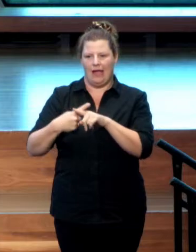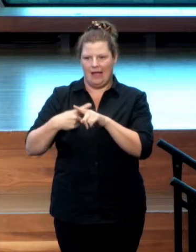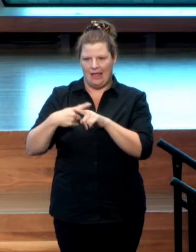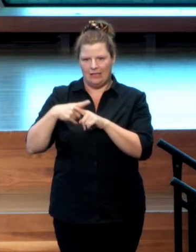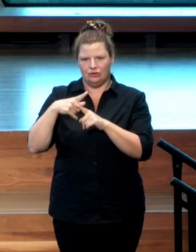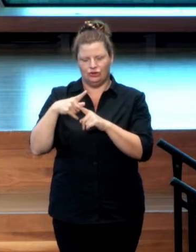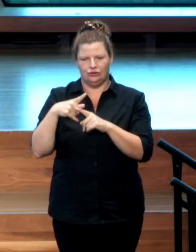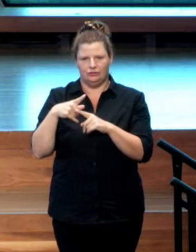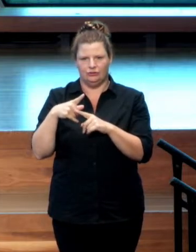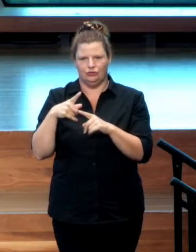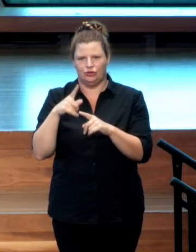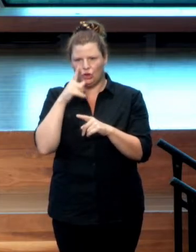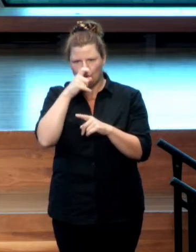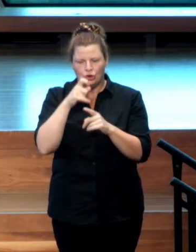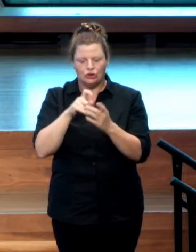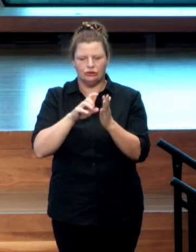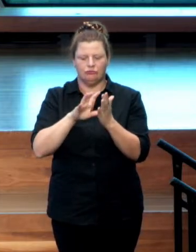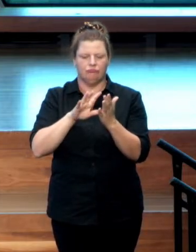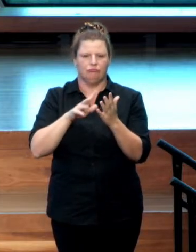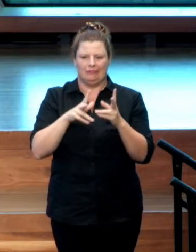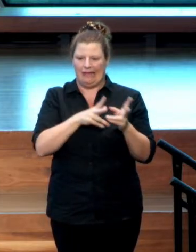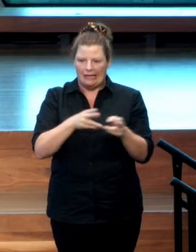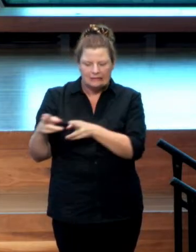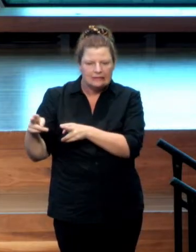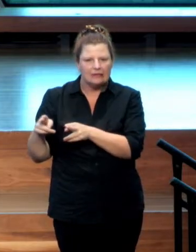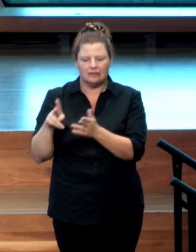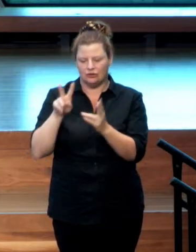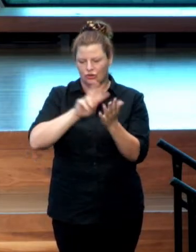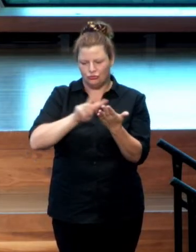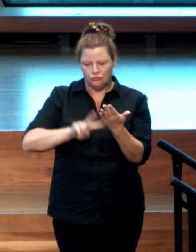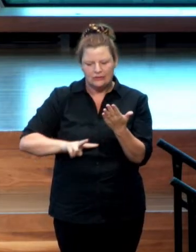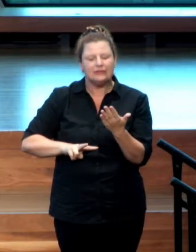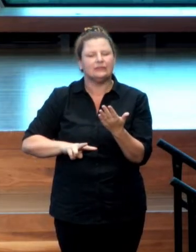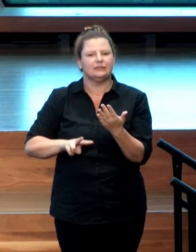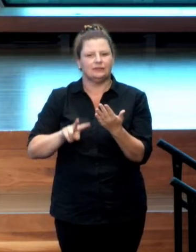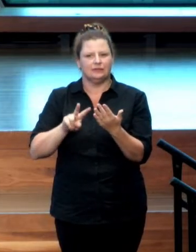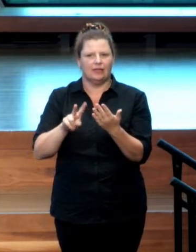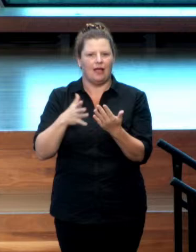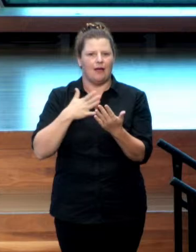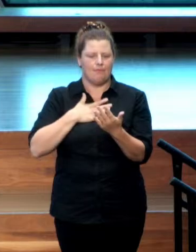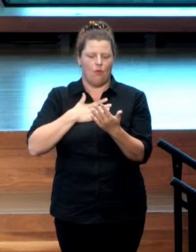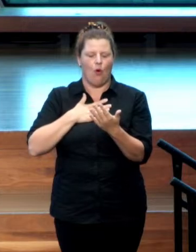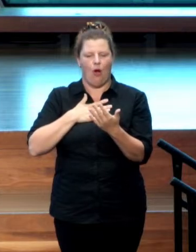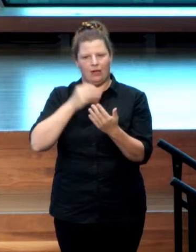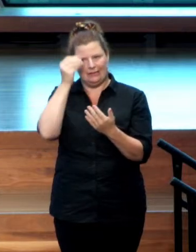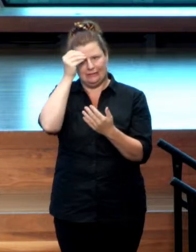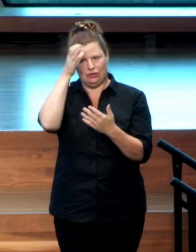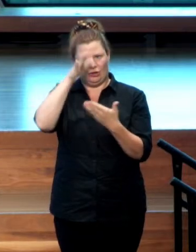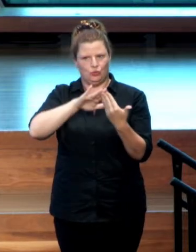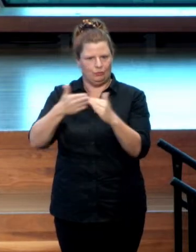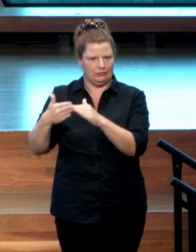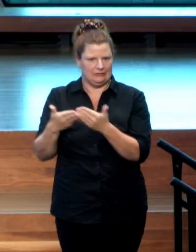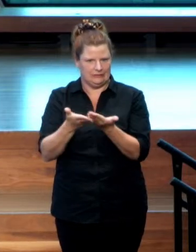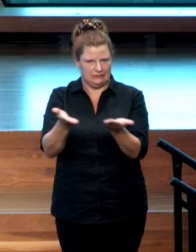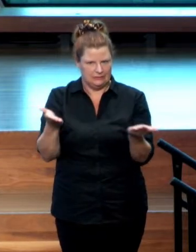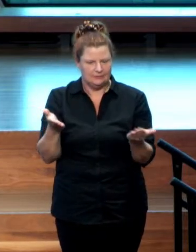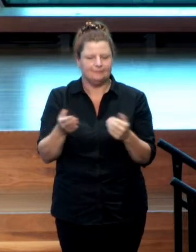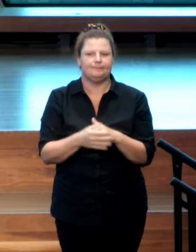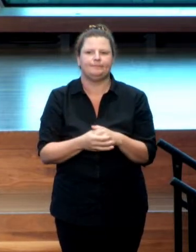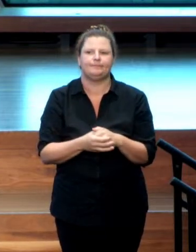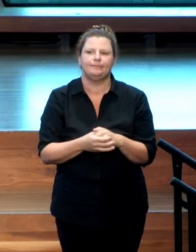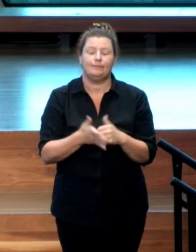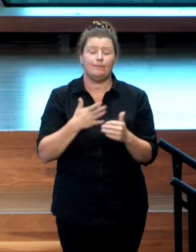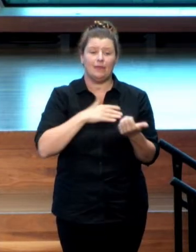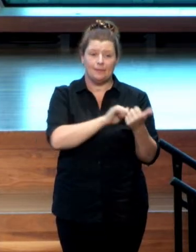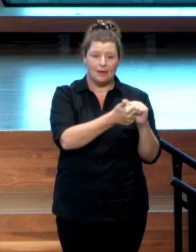language copy editors and my readers and my relational and intellectual community. And my